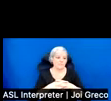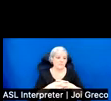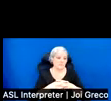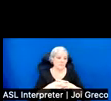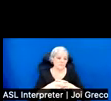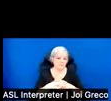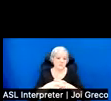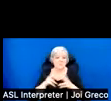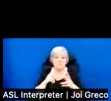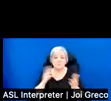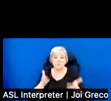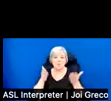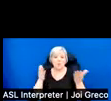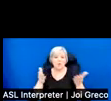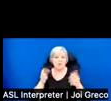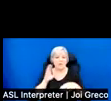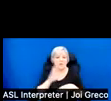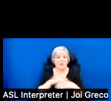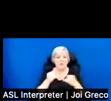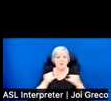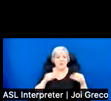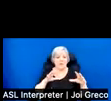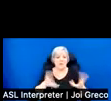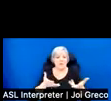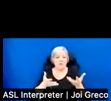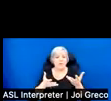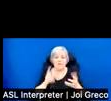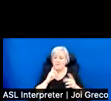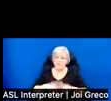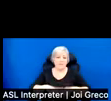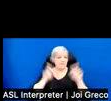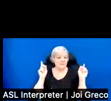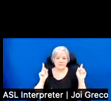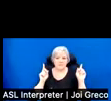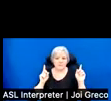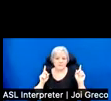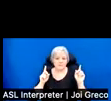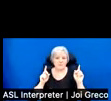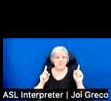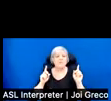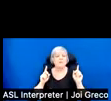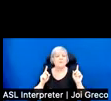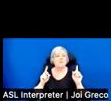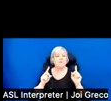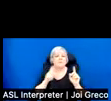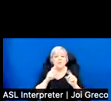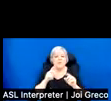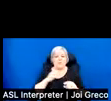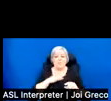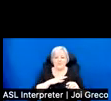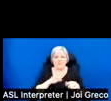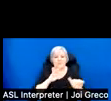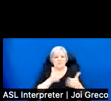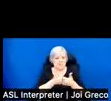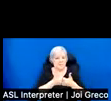So offering this course online was very different than offering it in person, and this came with some benefits and challenges. So some